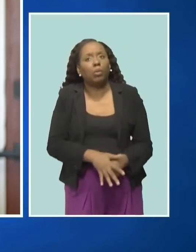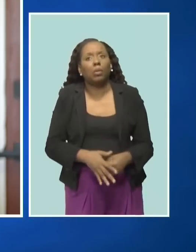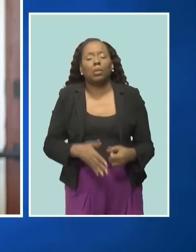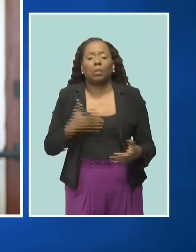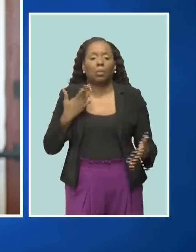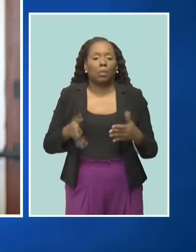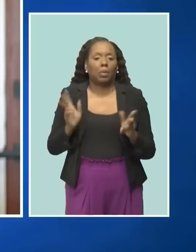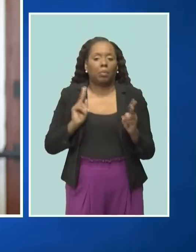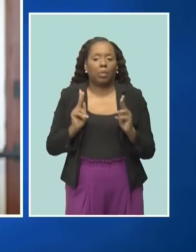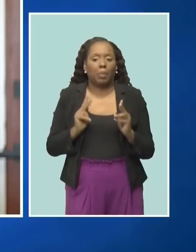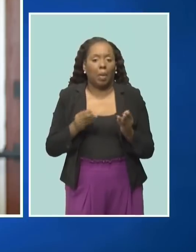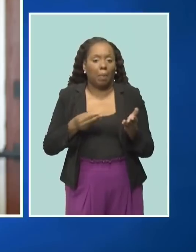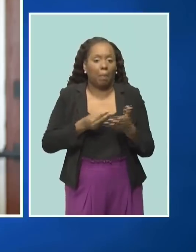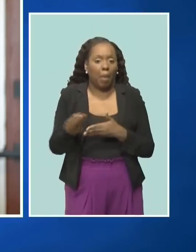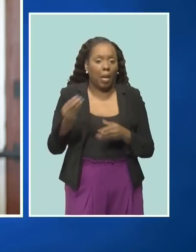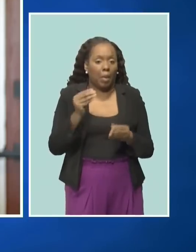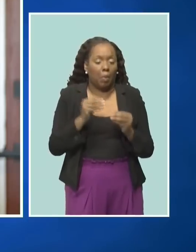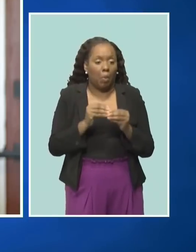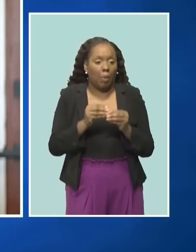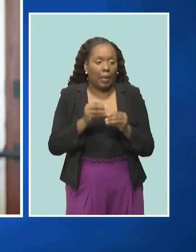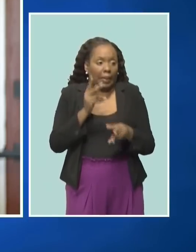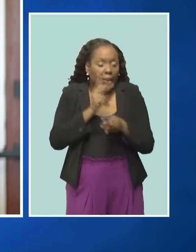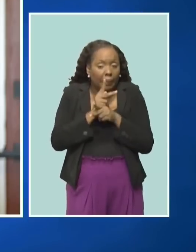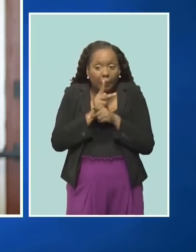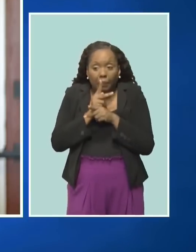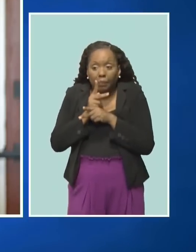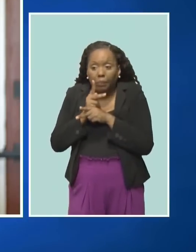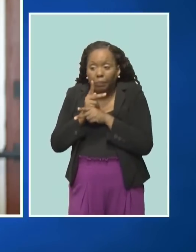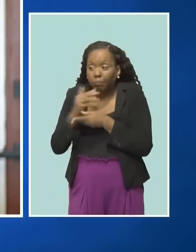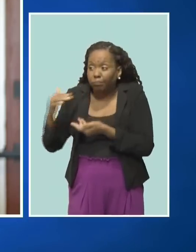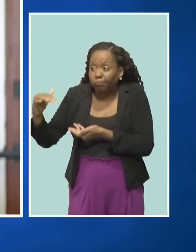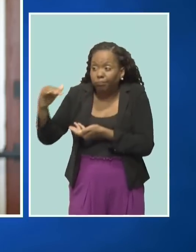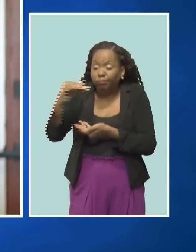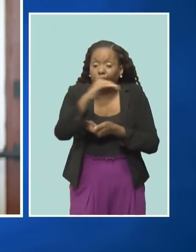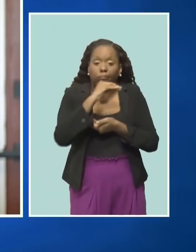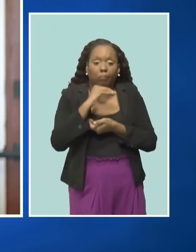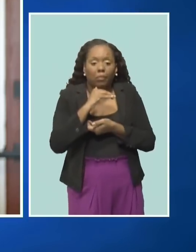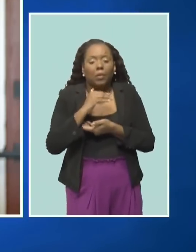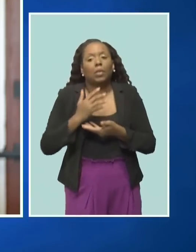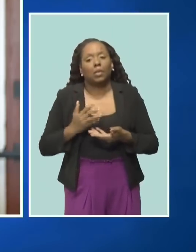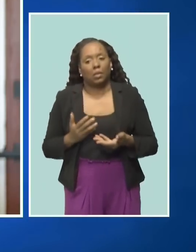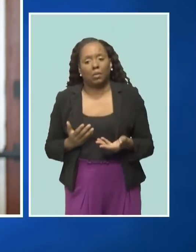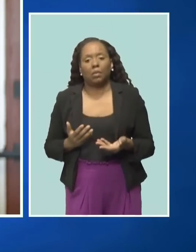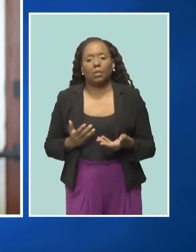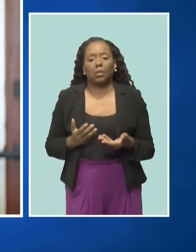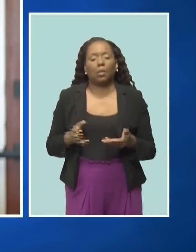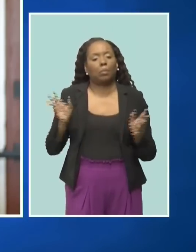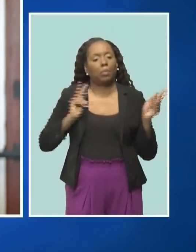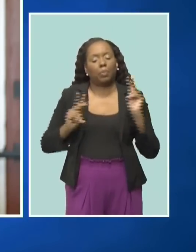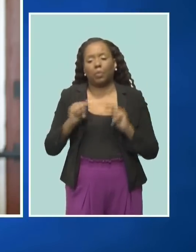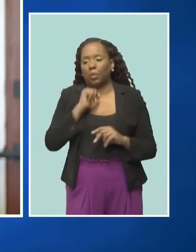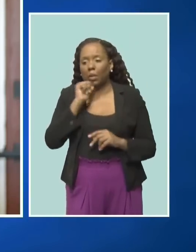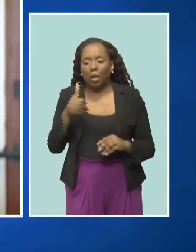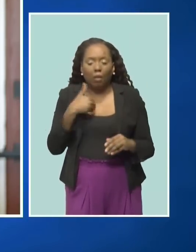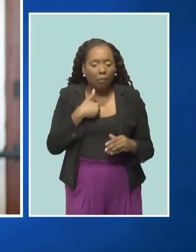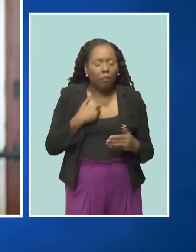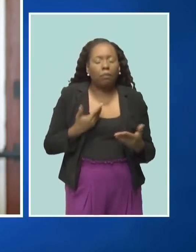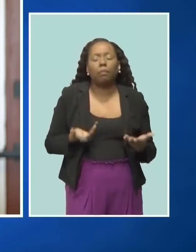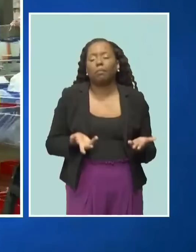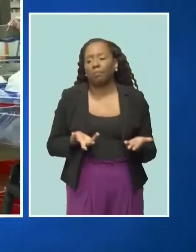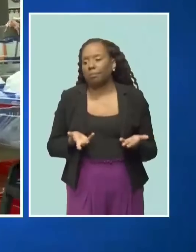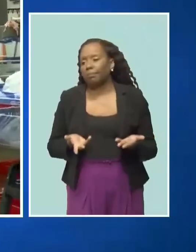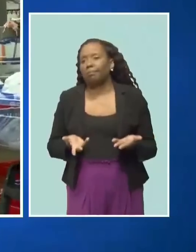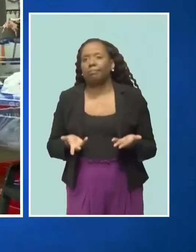more, so that the hit is going to go to those who don't store. The minister adds that checks